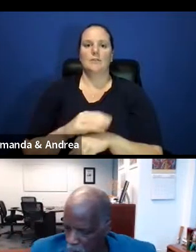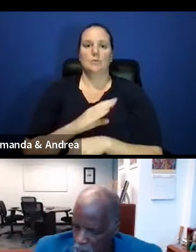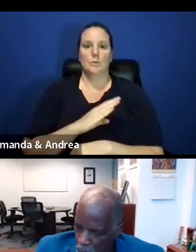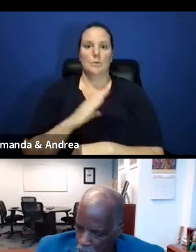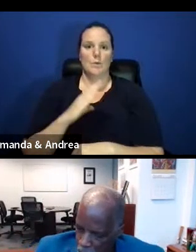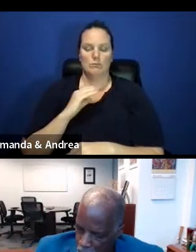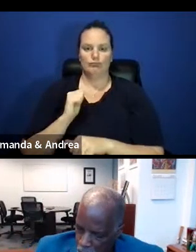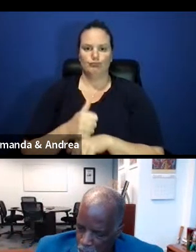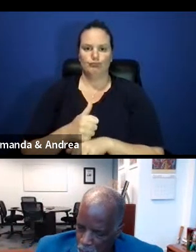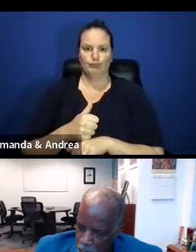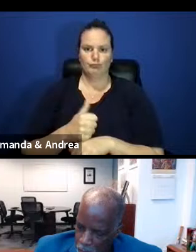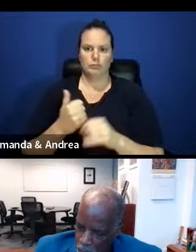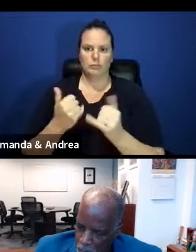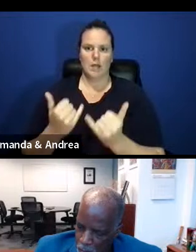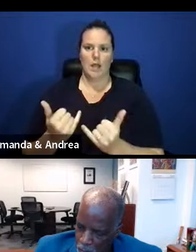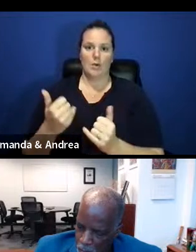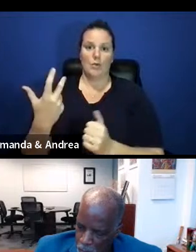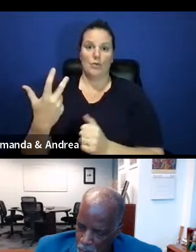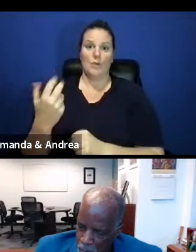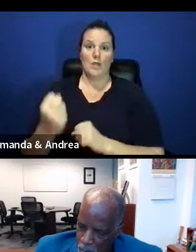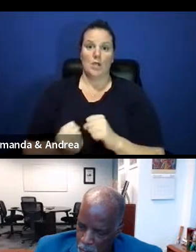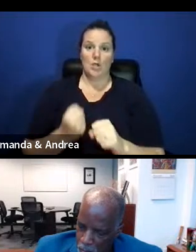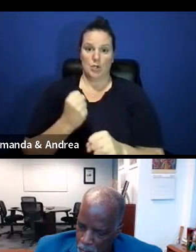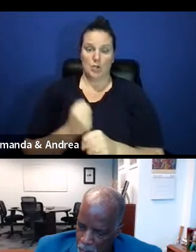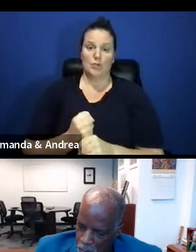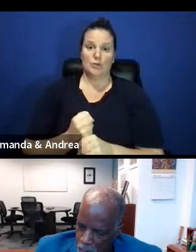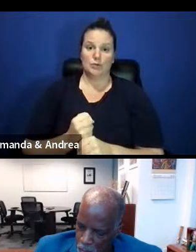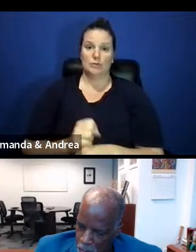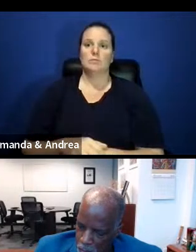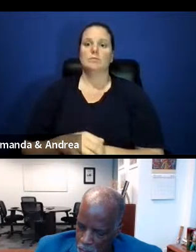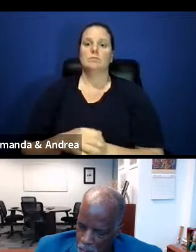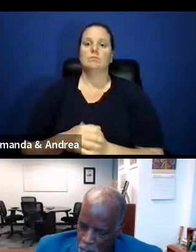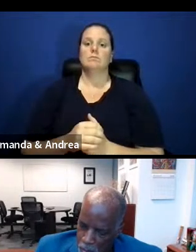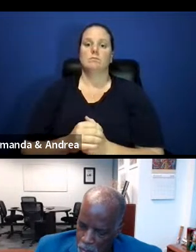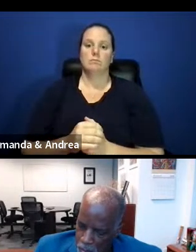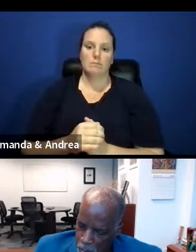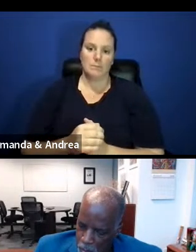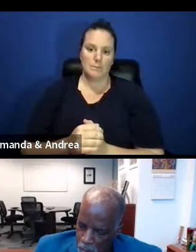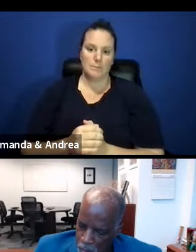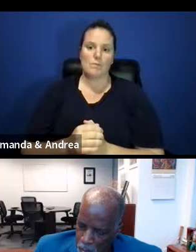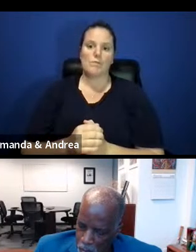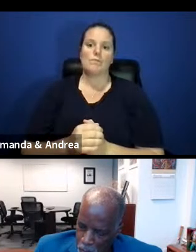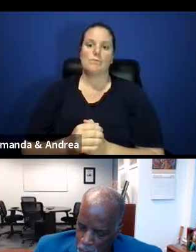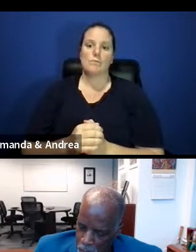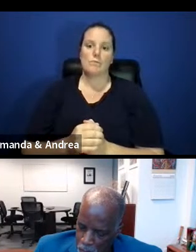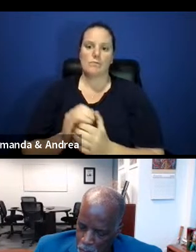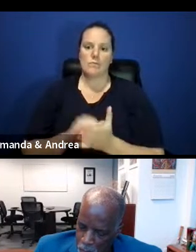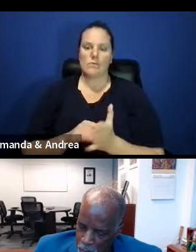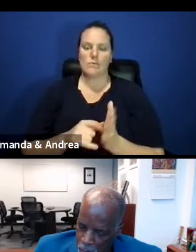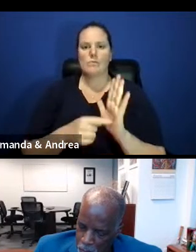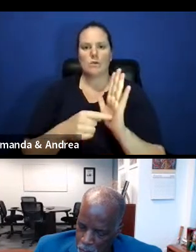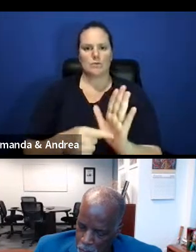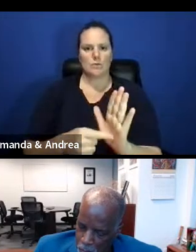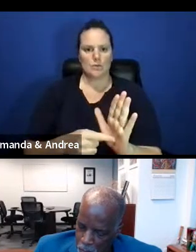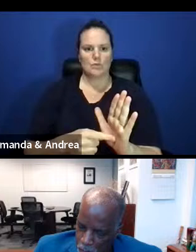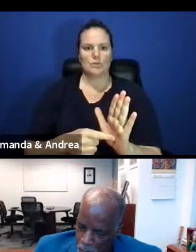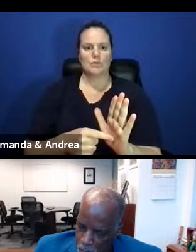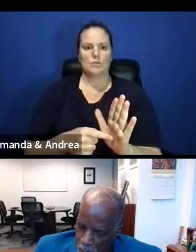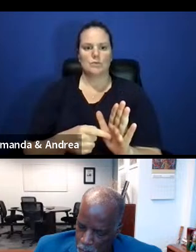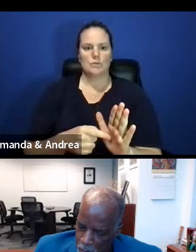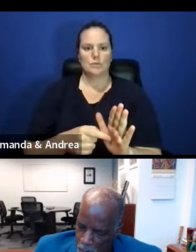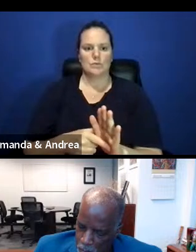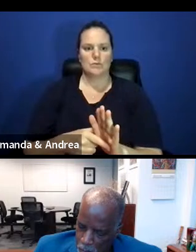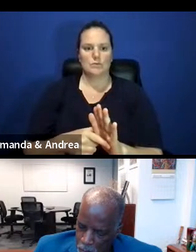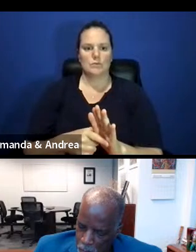place now for about 3 years. And I think it's a reflection of